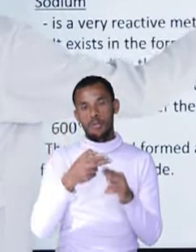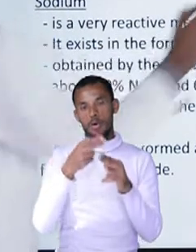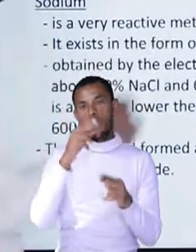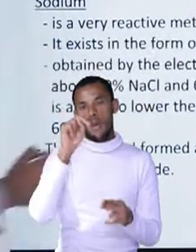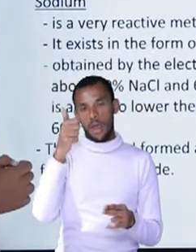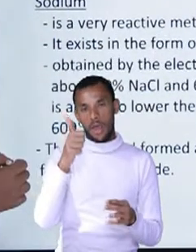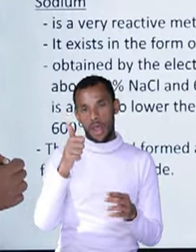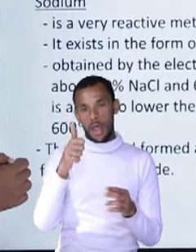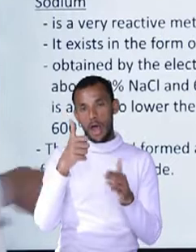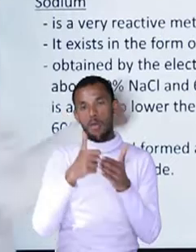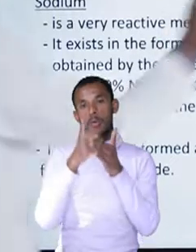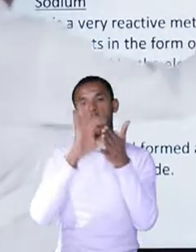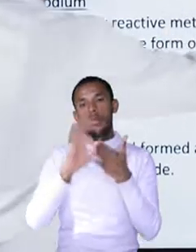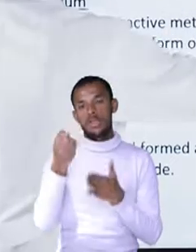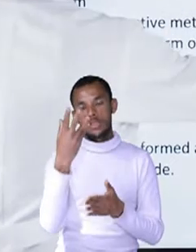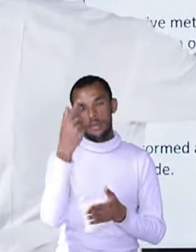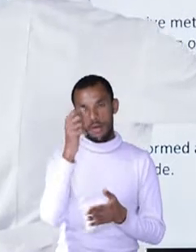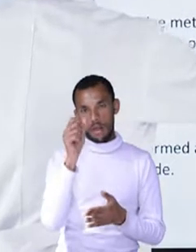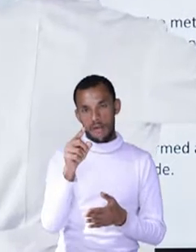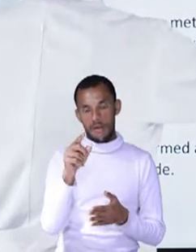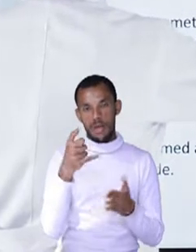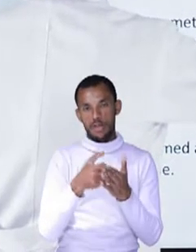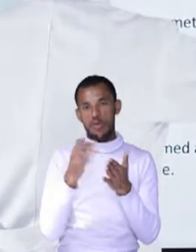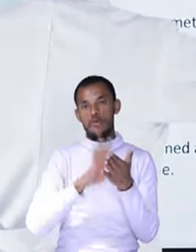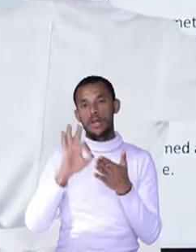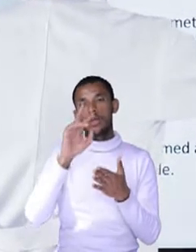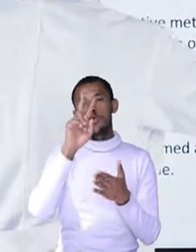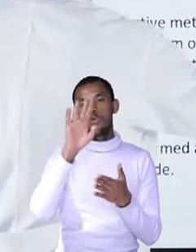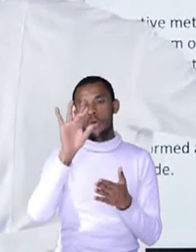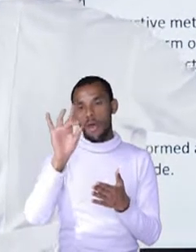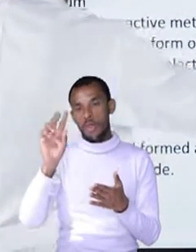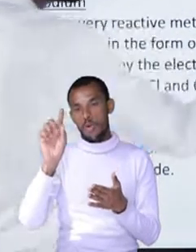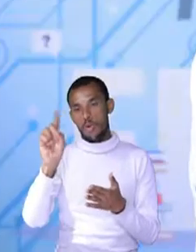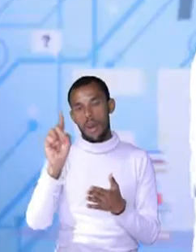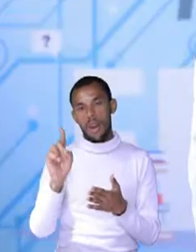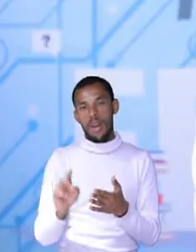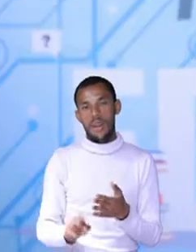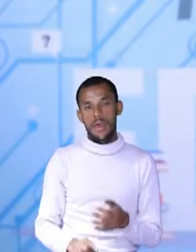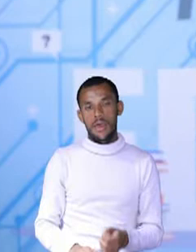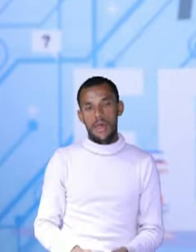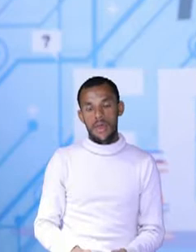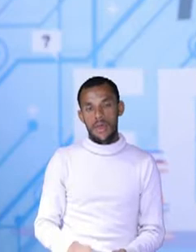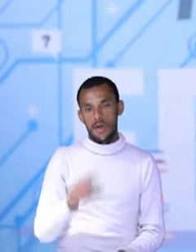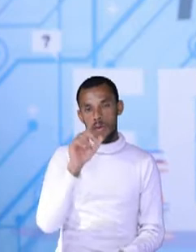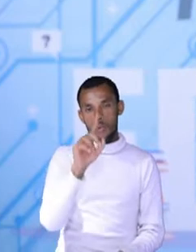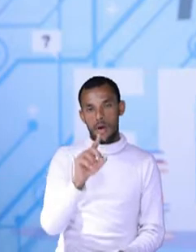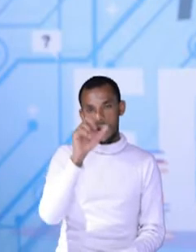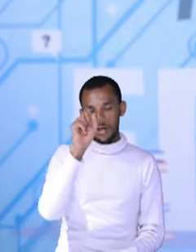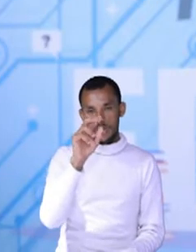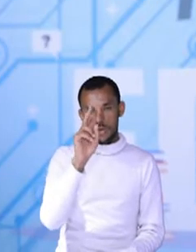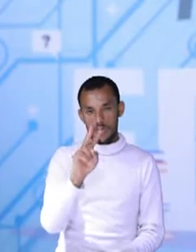number 11. Sodium is configuration 281 or